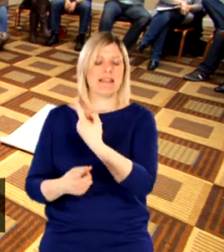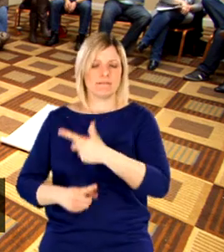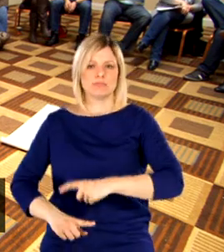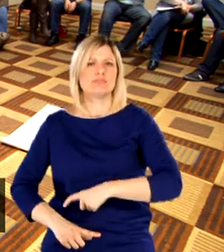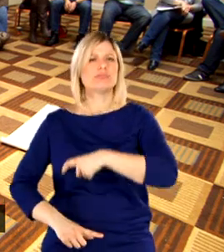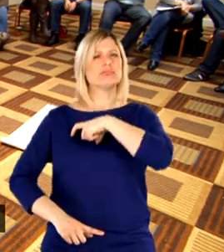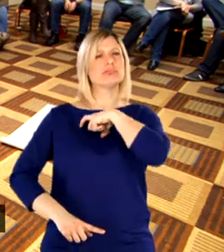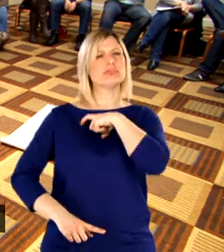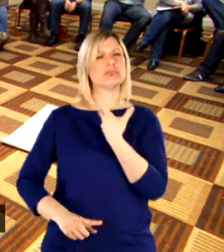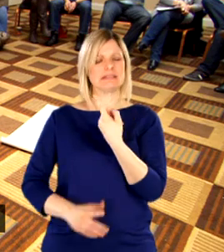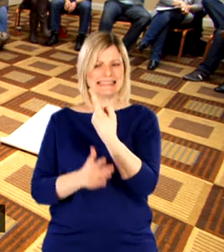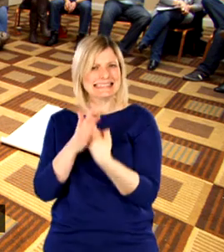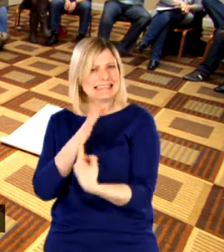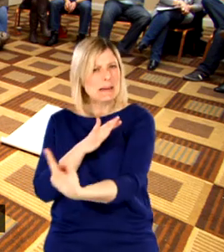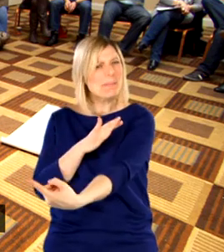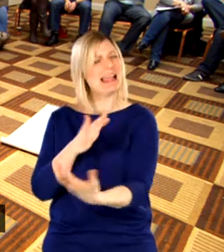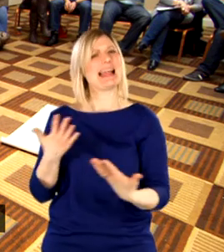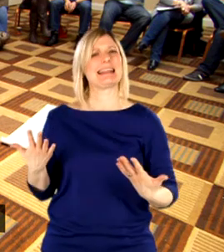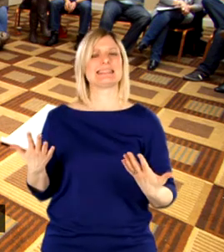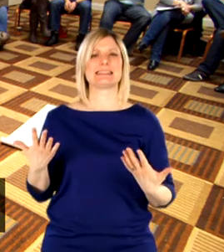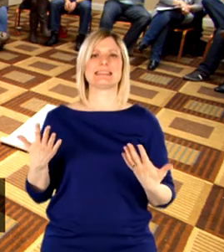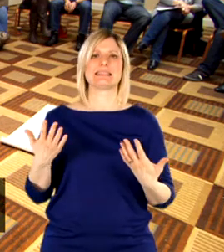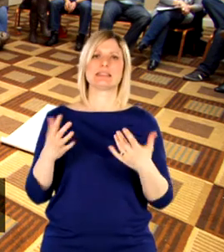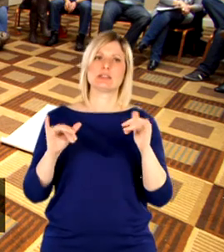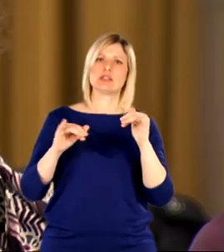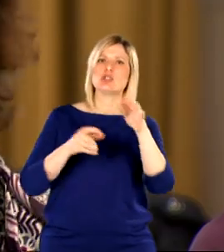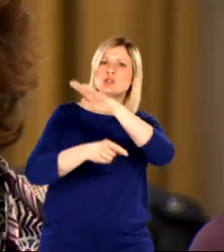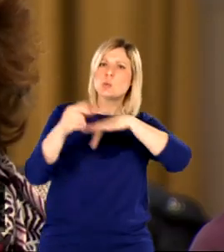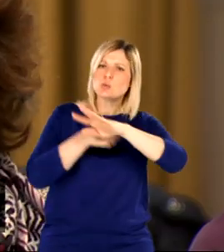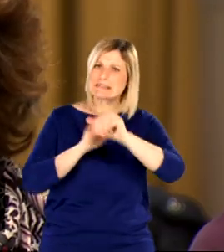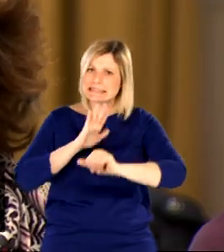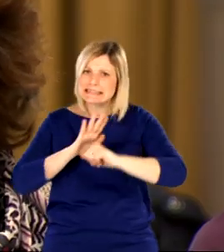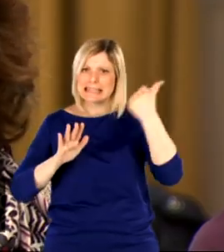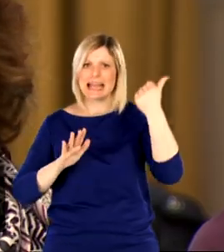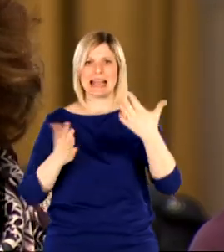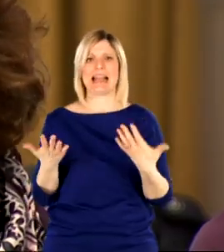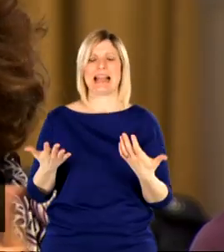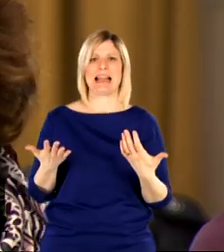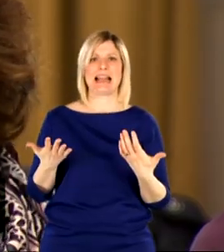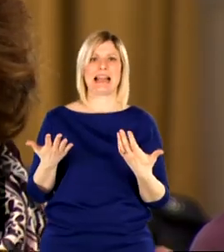about self-esteem or independence or confidence, social